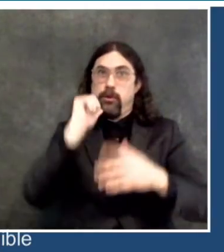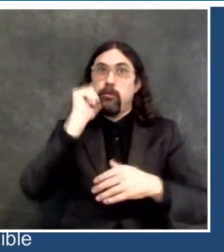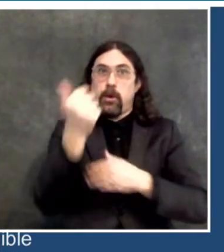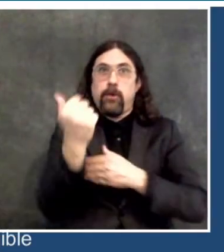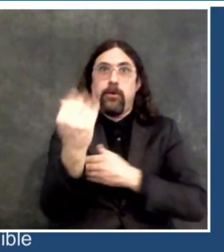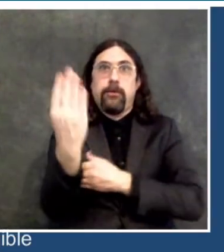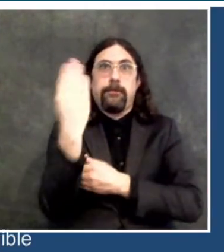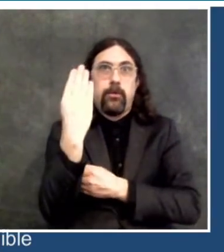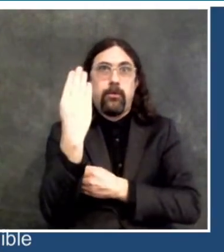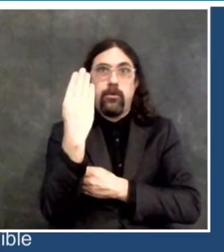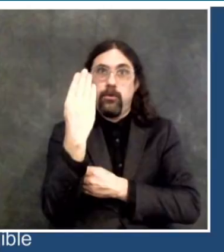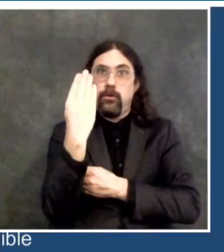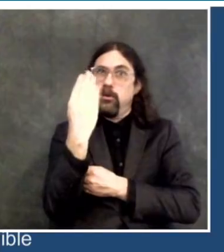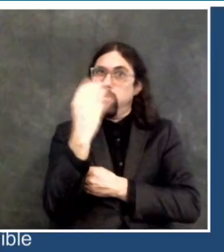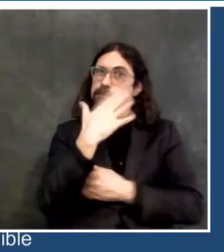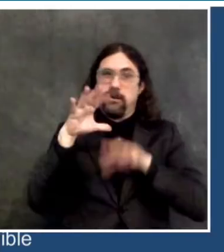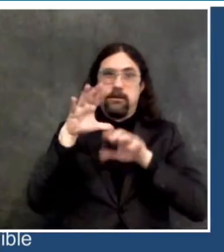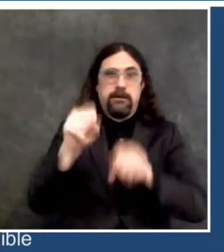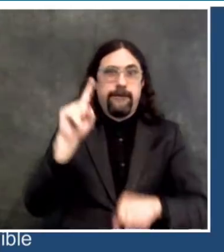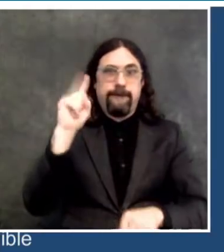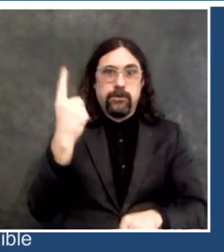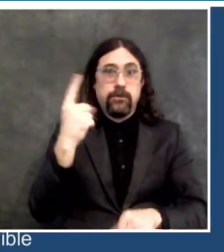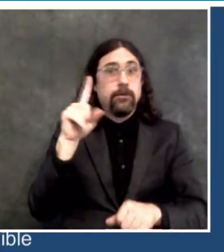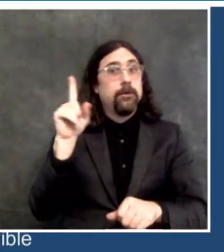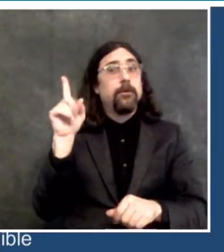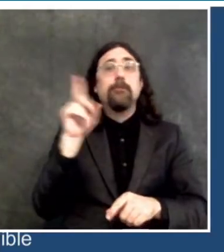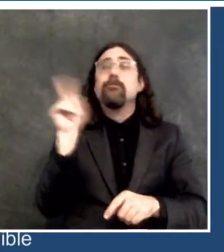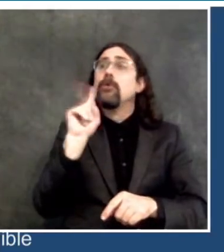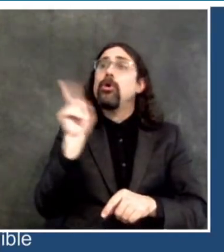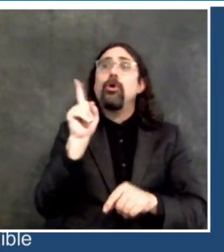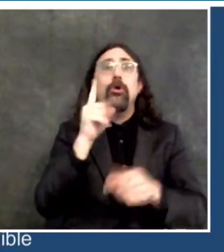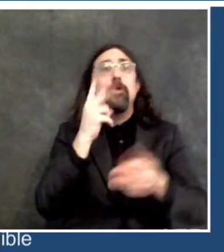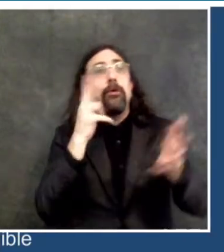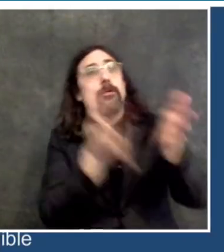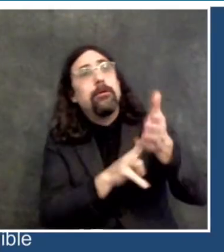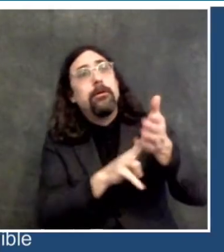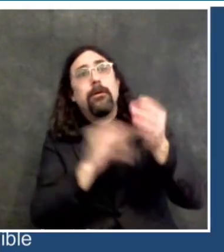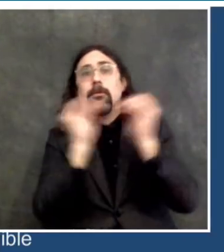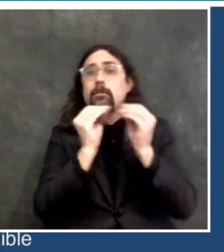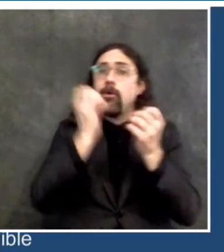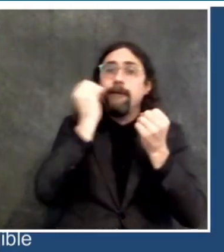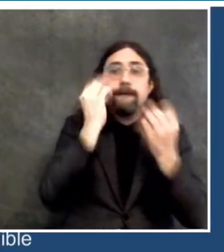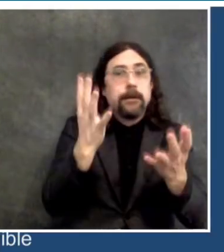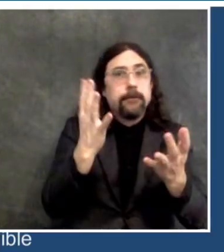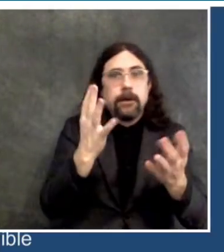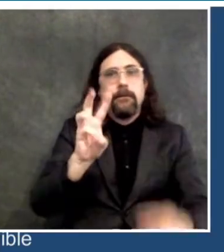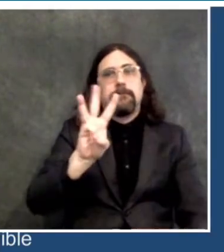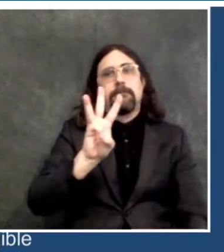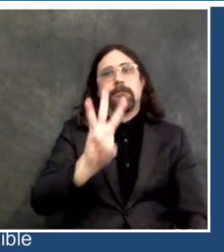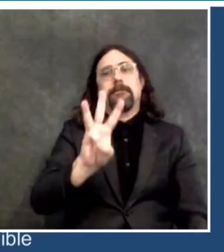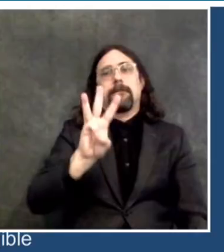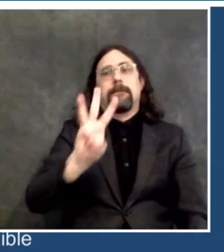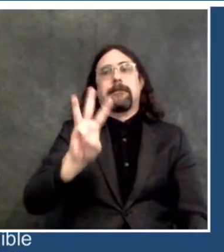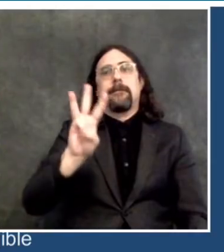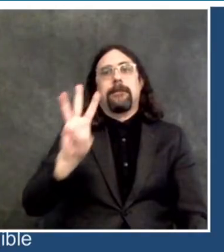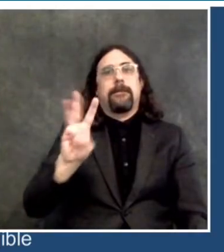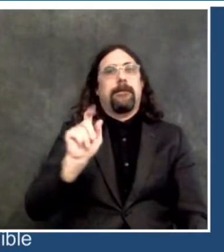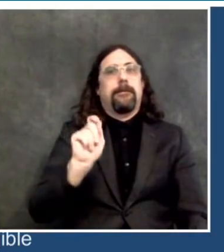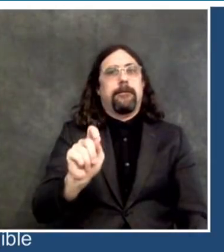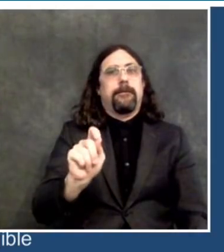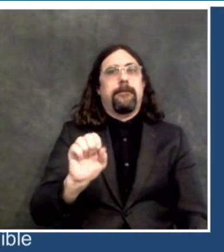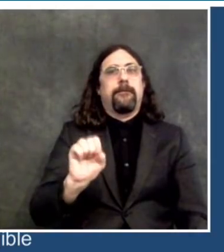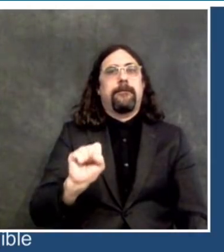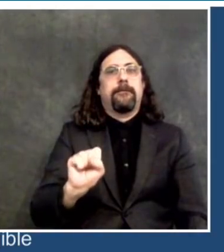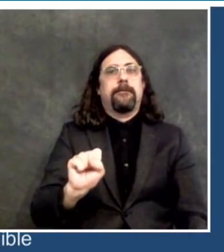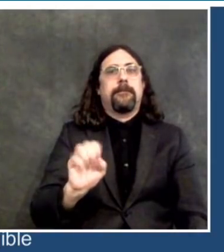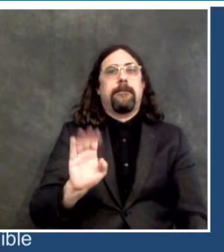loans on very good terms, and they are forgivable loans And there's specific